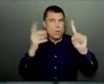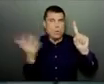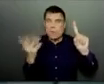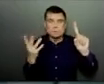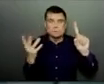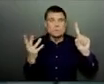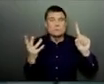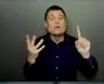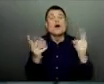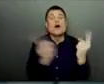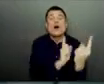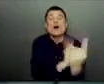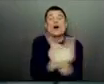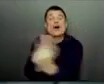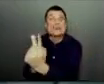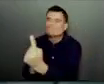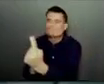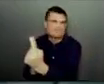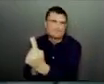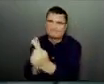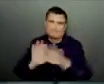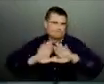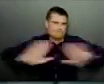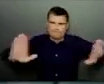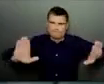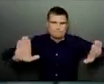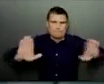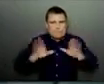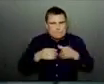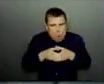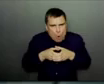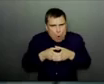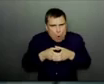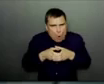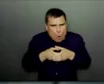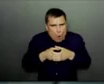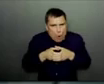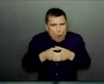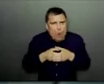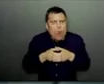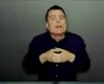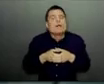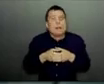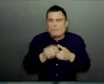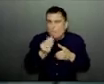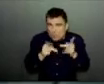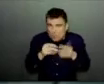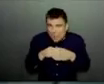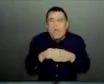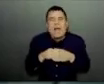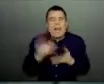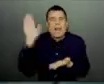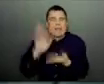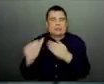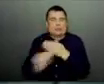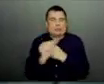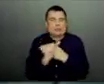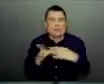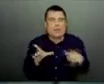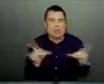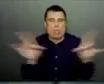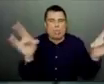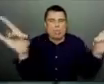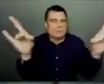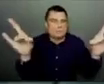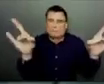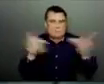That means less risk for all of us. And right now, we have been trending in the right direction for